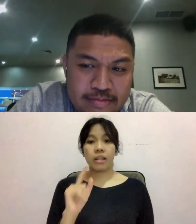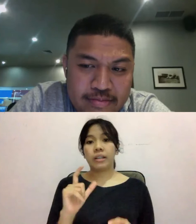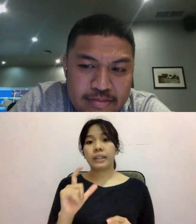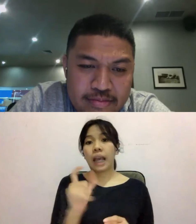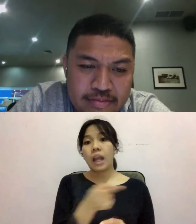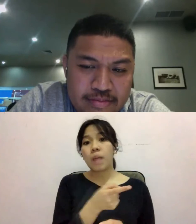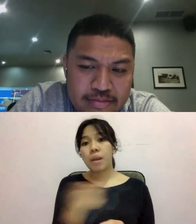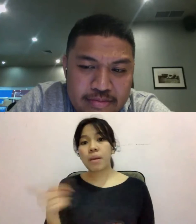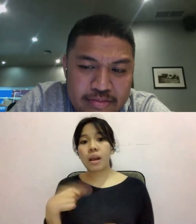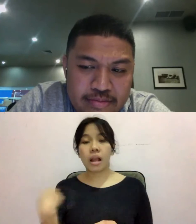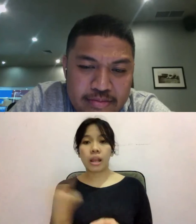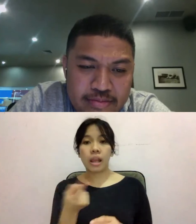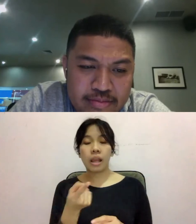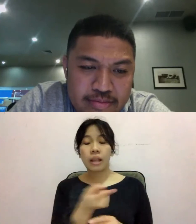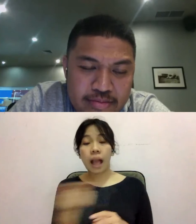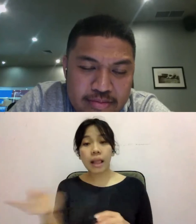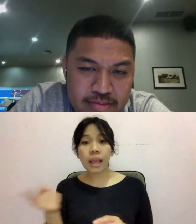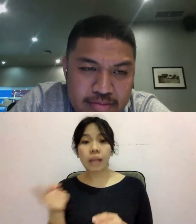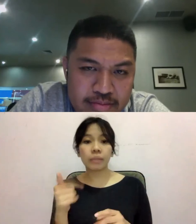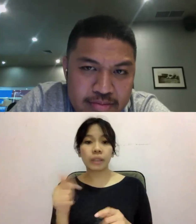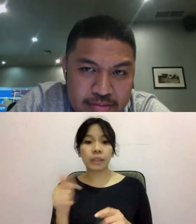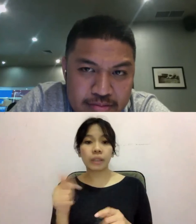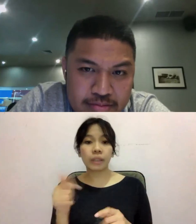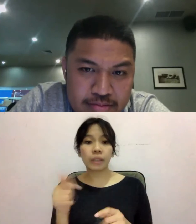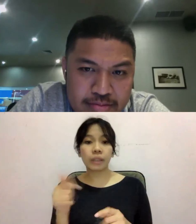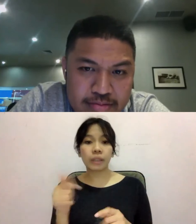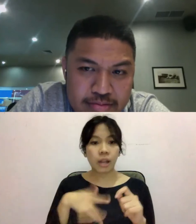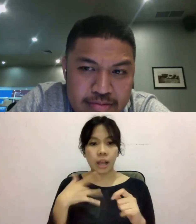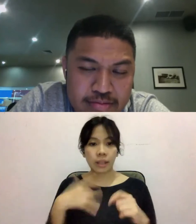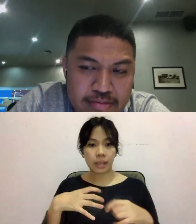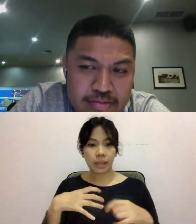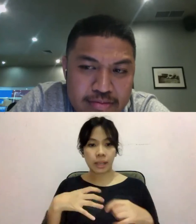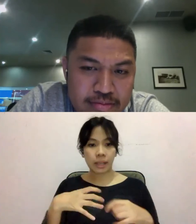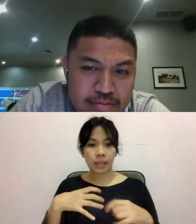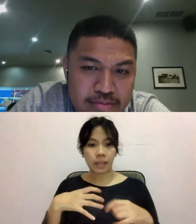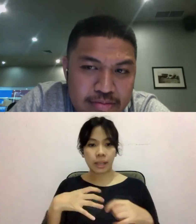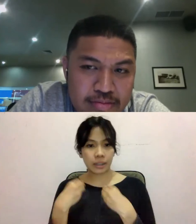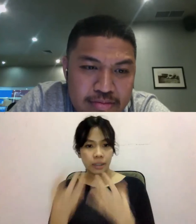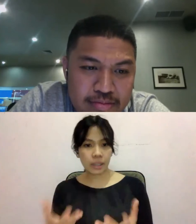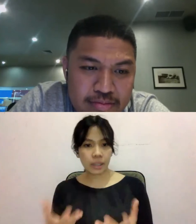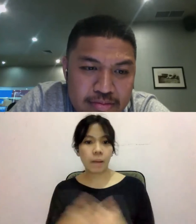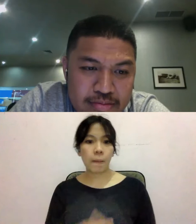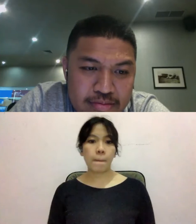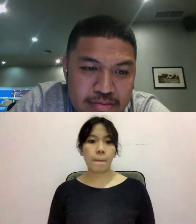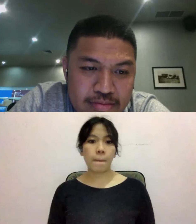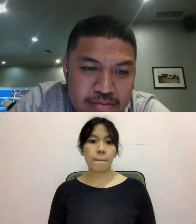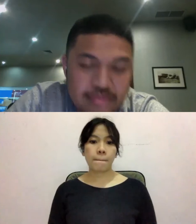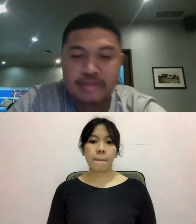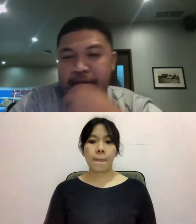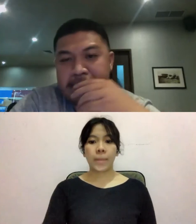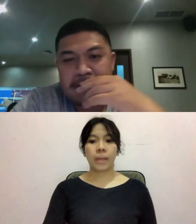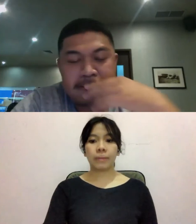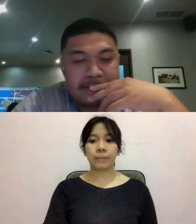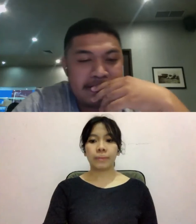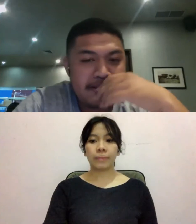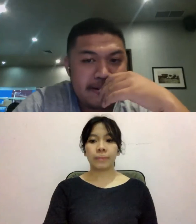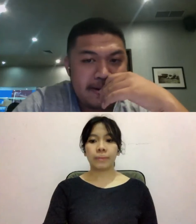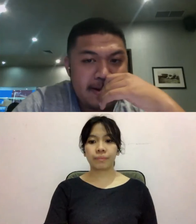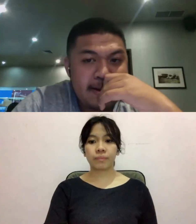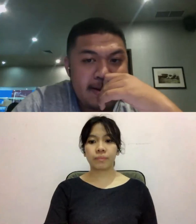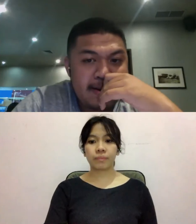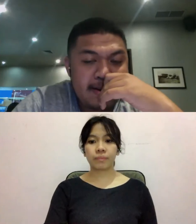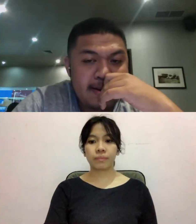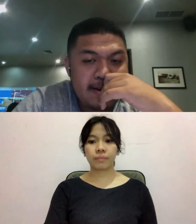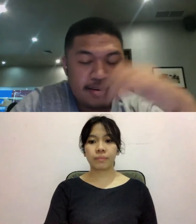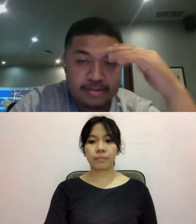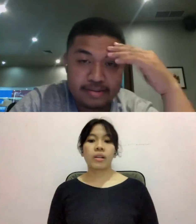is the lust is mostly driven by testosterone and also estrogen, the hormones that are regulating